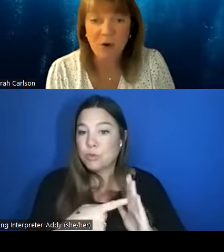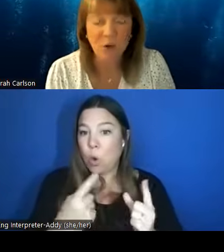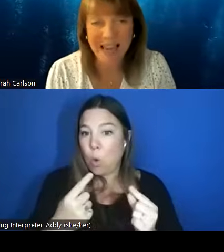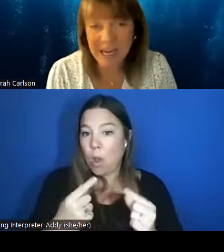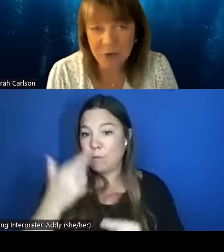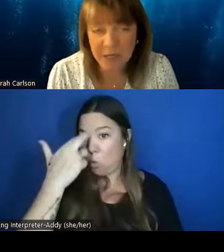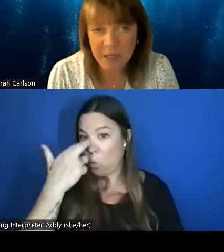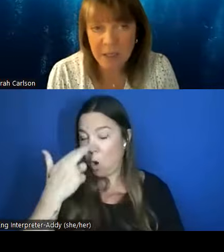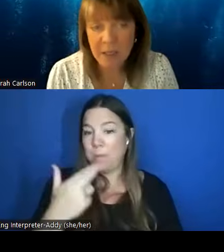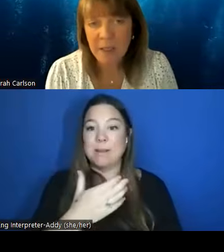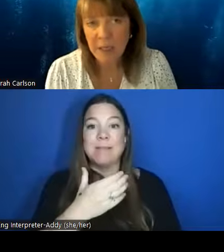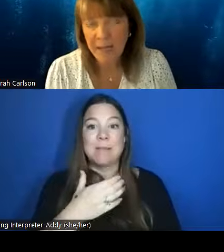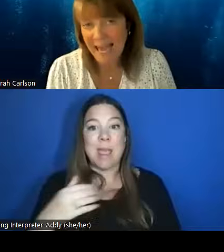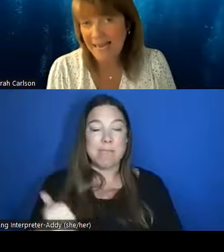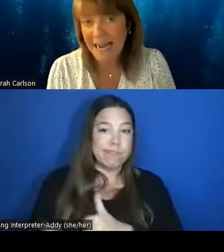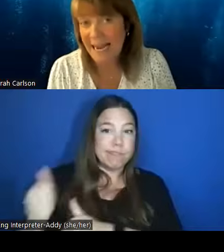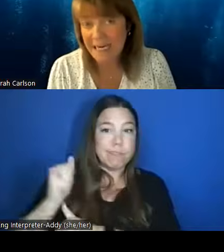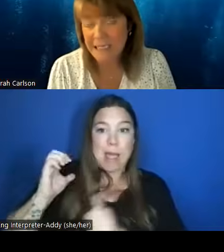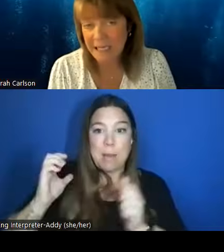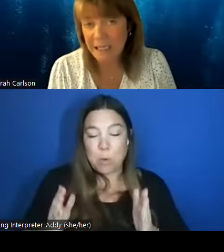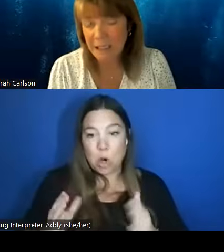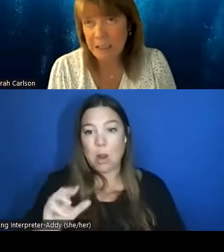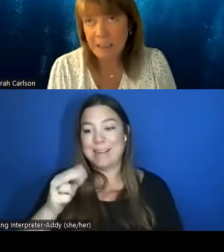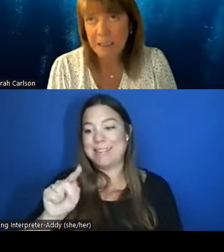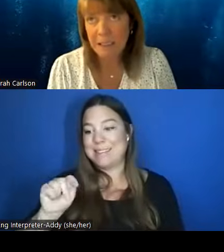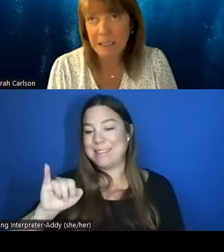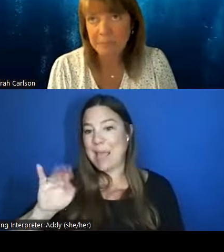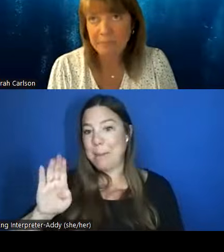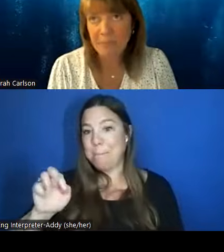and also Hadrian had a hand in